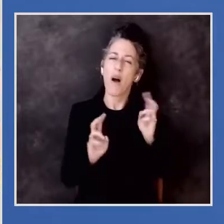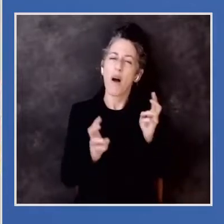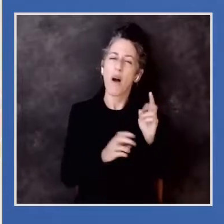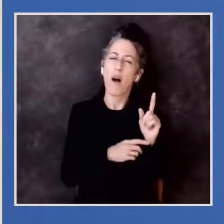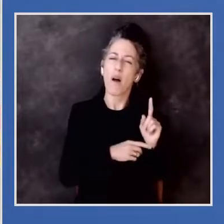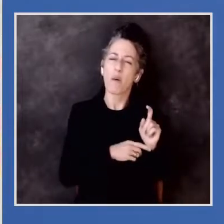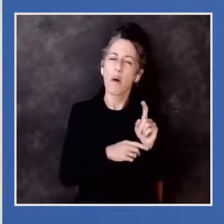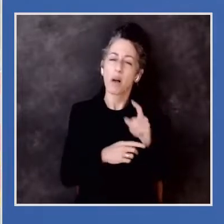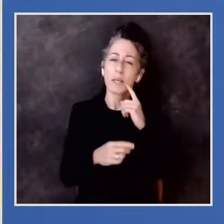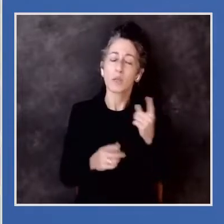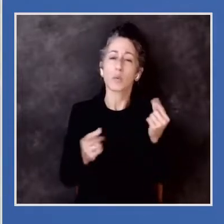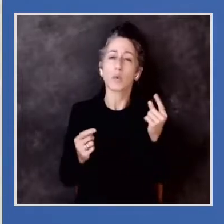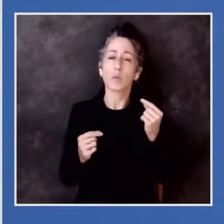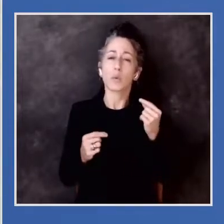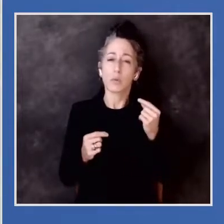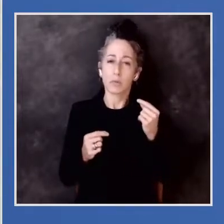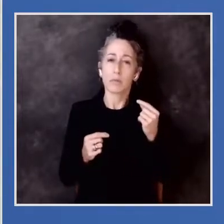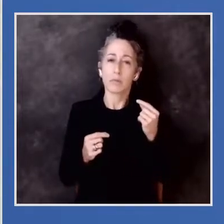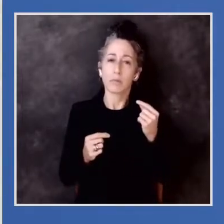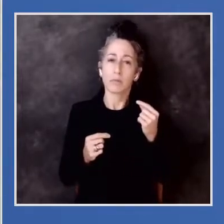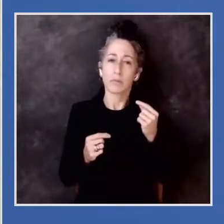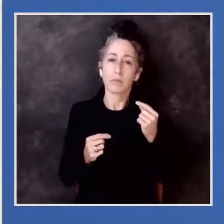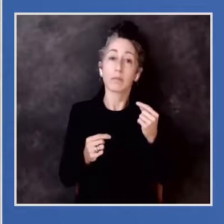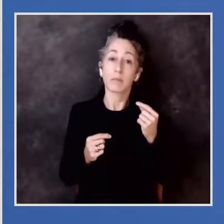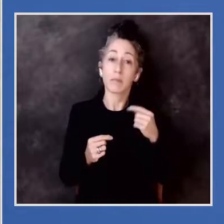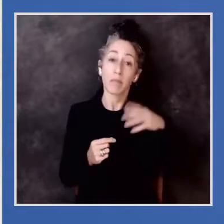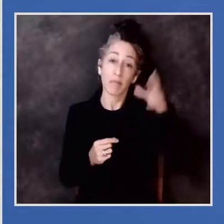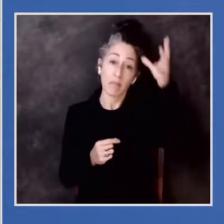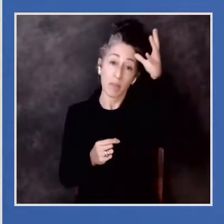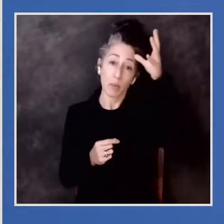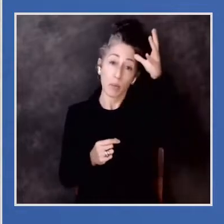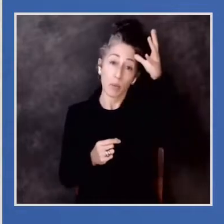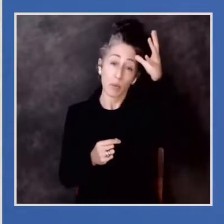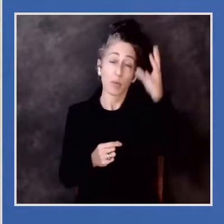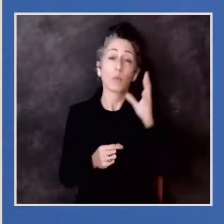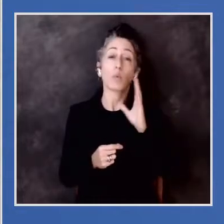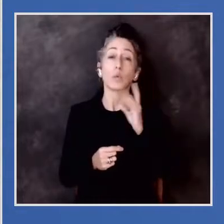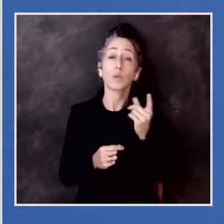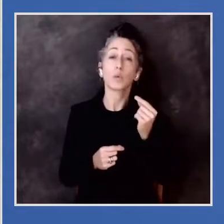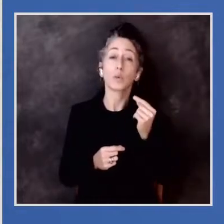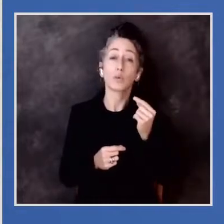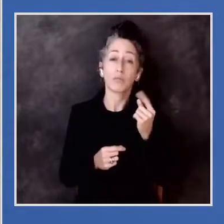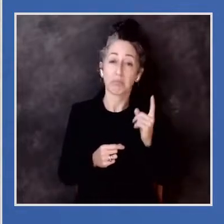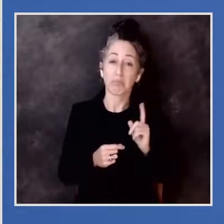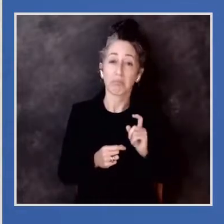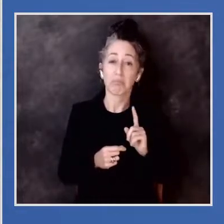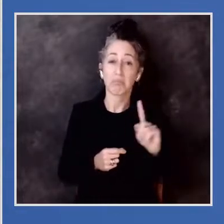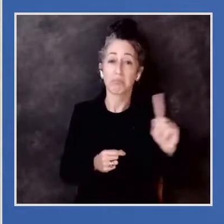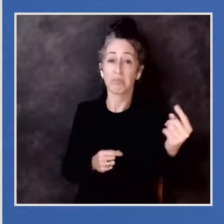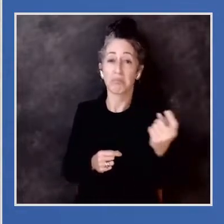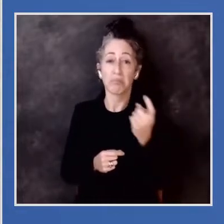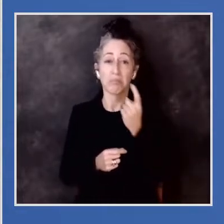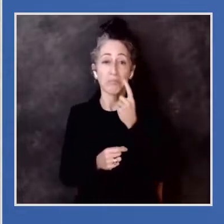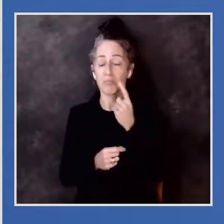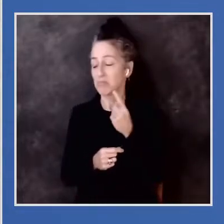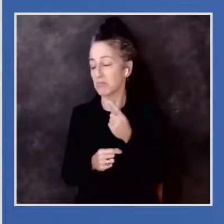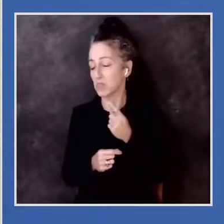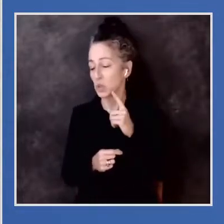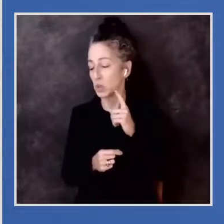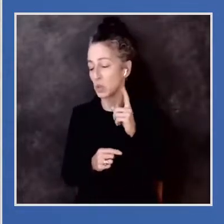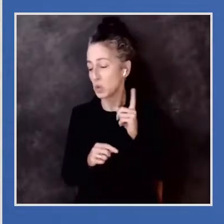stairs to his children's bedroom. To tell a child, you can't play in that Little League team